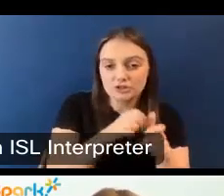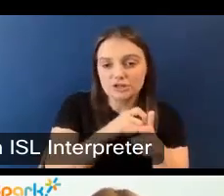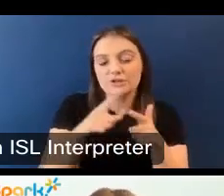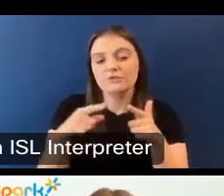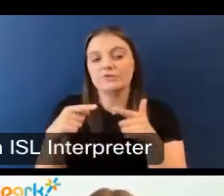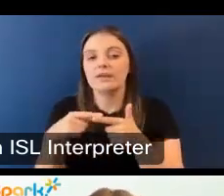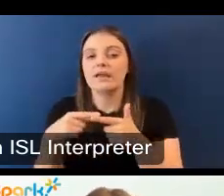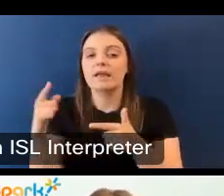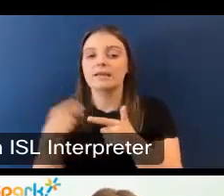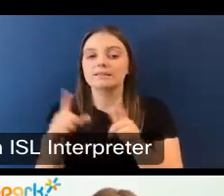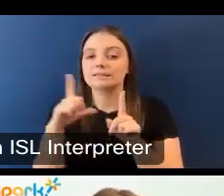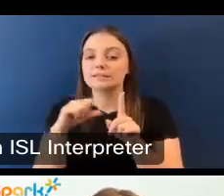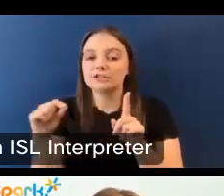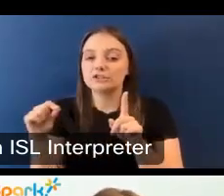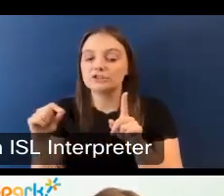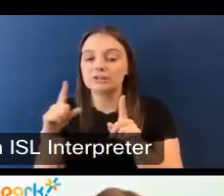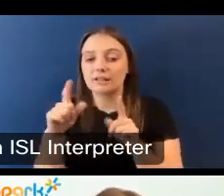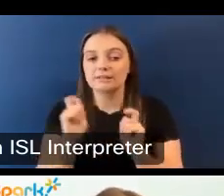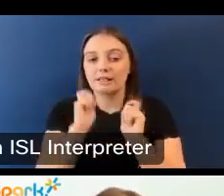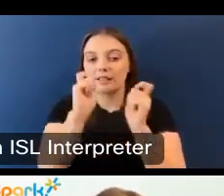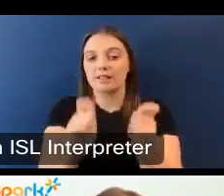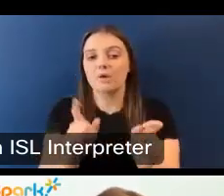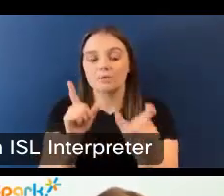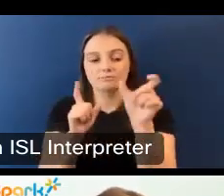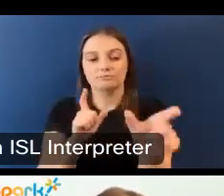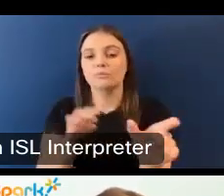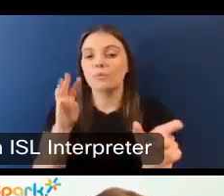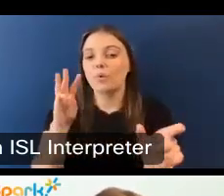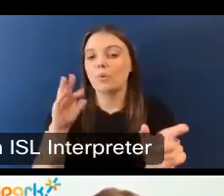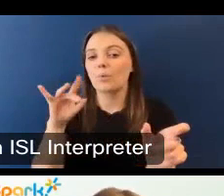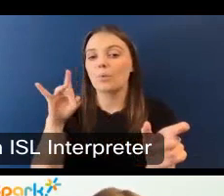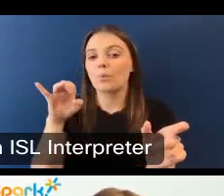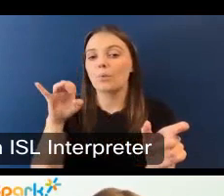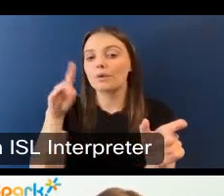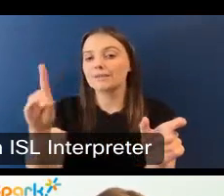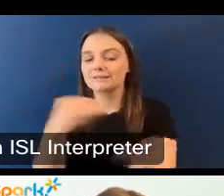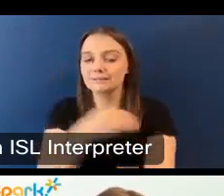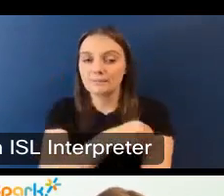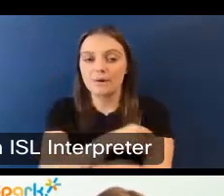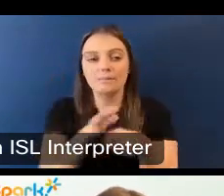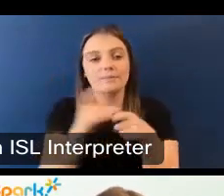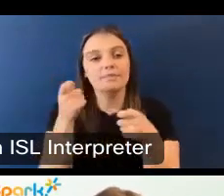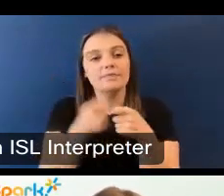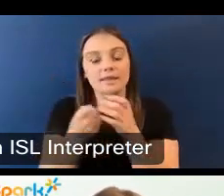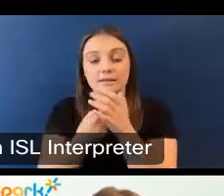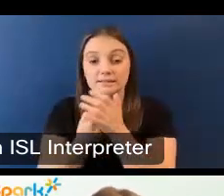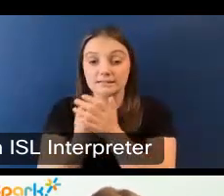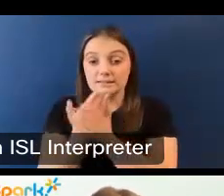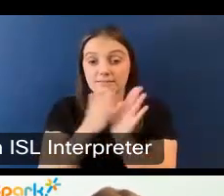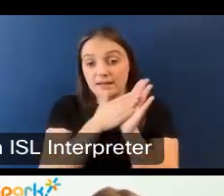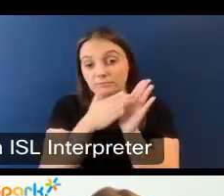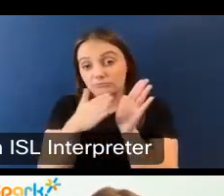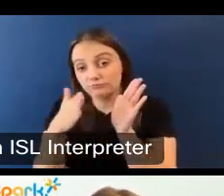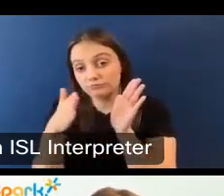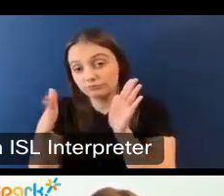term wicked problem was coined. And then there was a further kind of, let's say, keeping developing all throughout the early 2000s. But